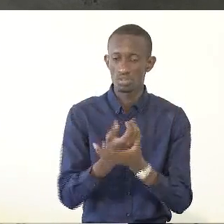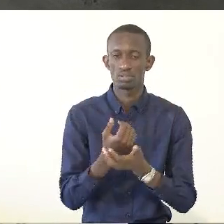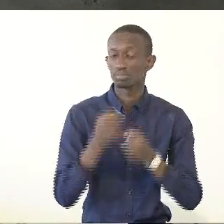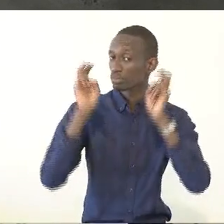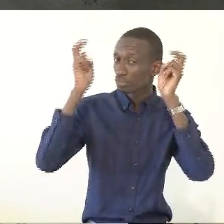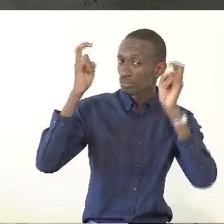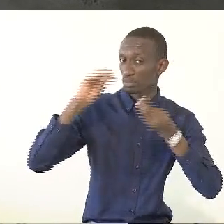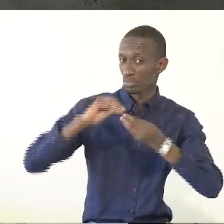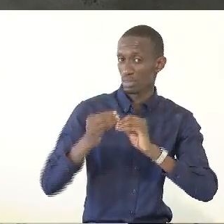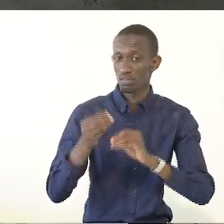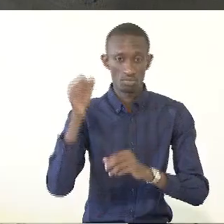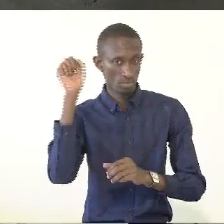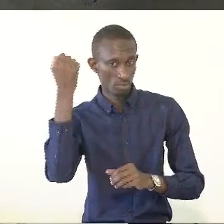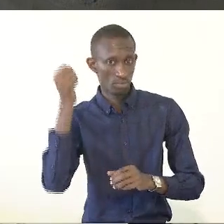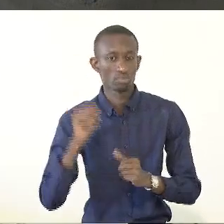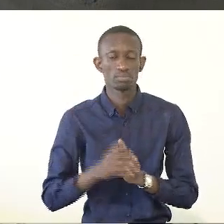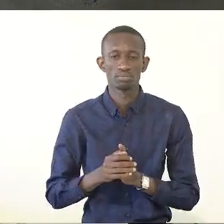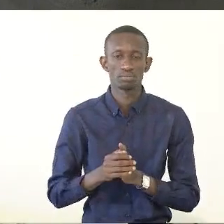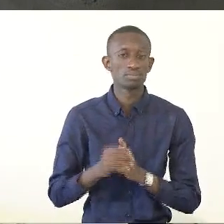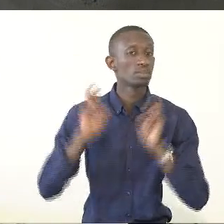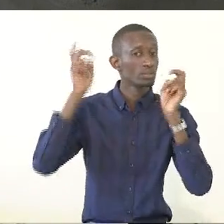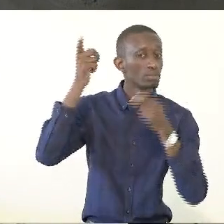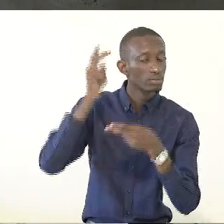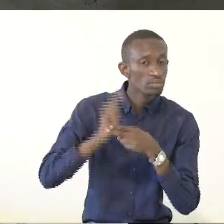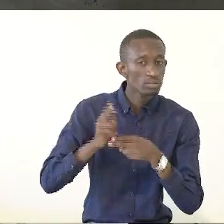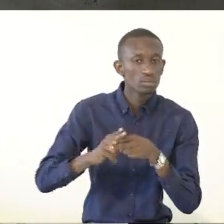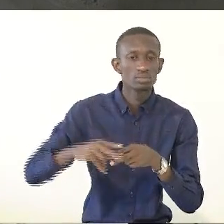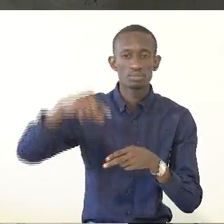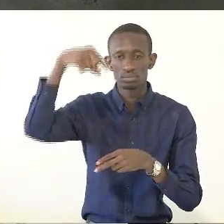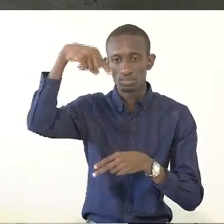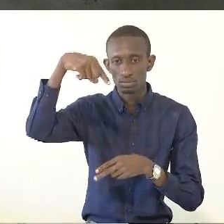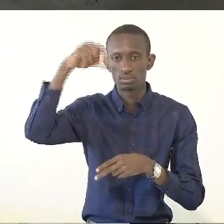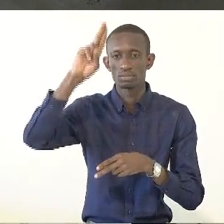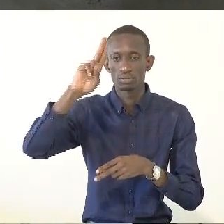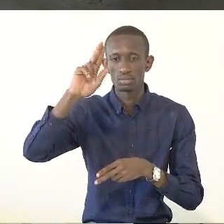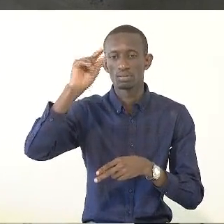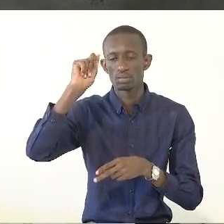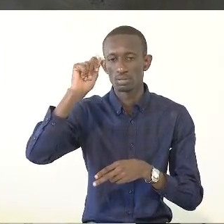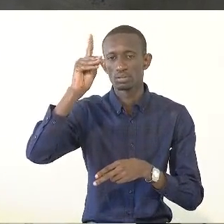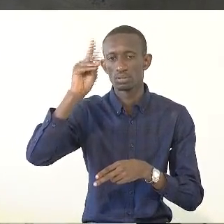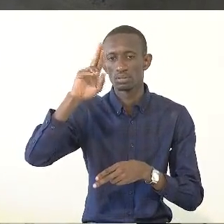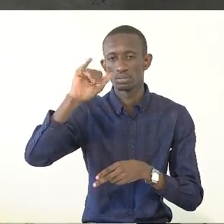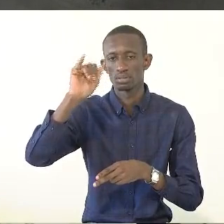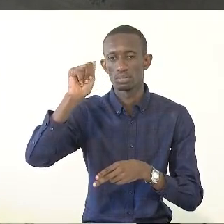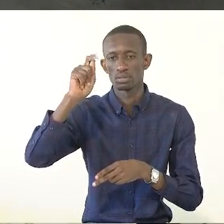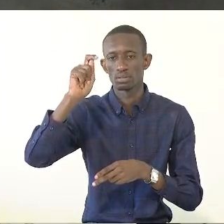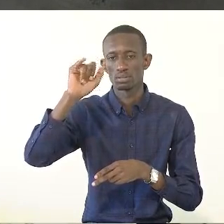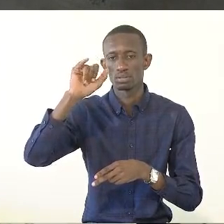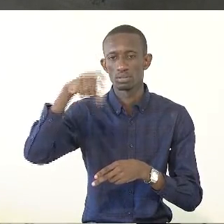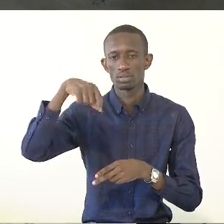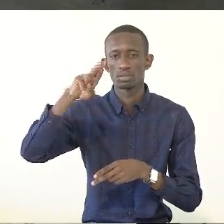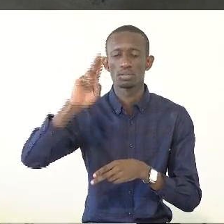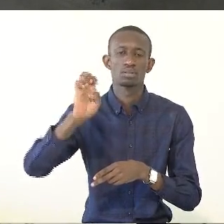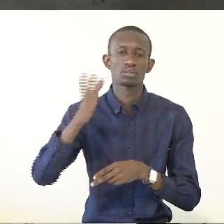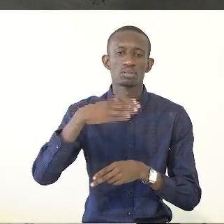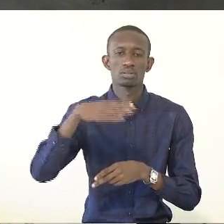which is quadratic equations. And you remember, when you learn all